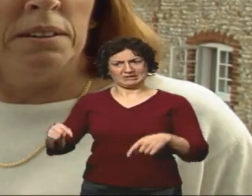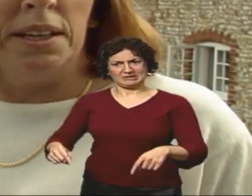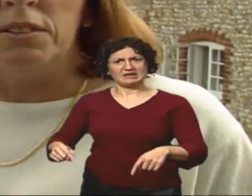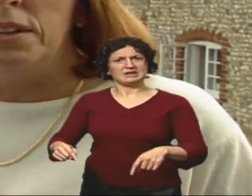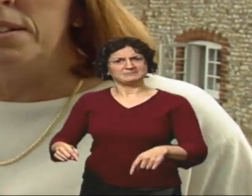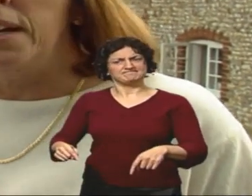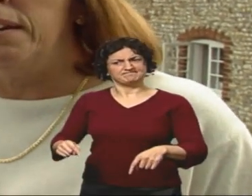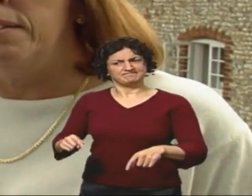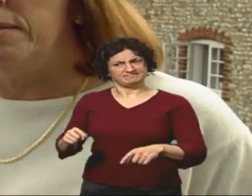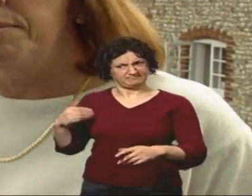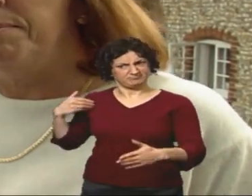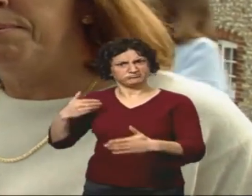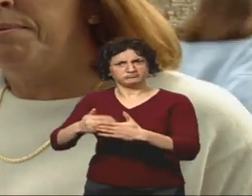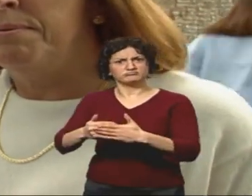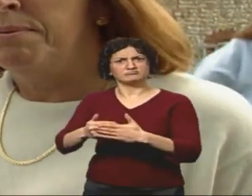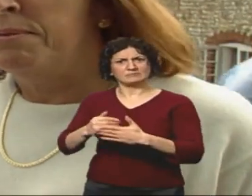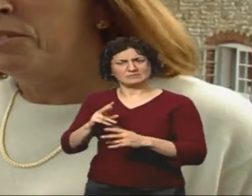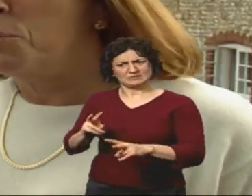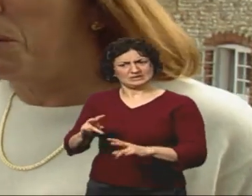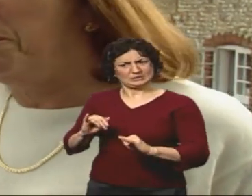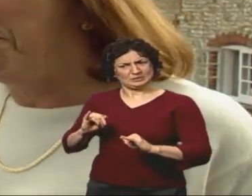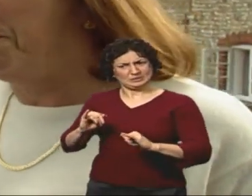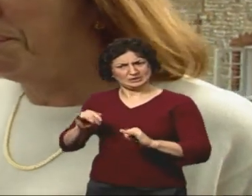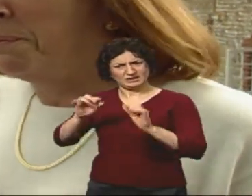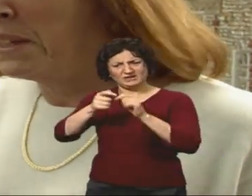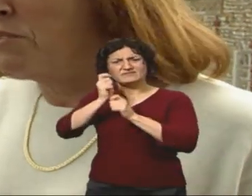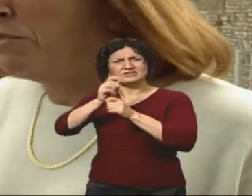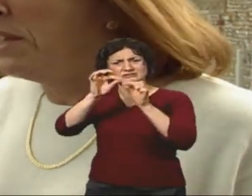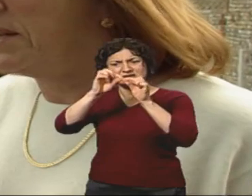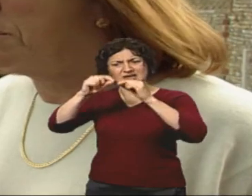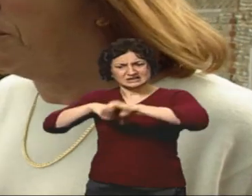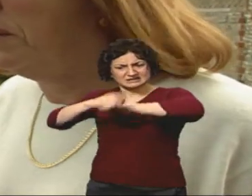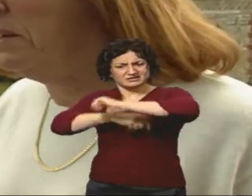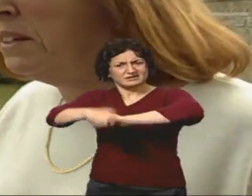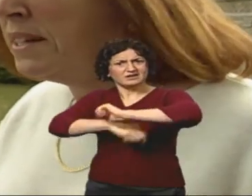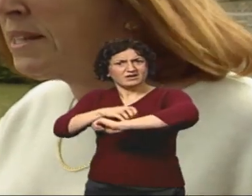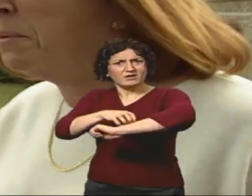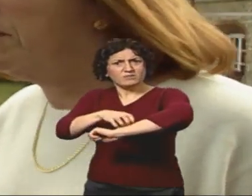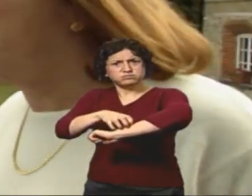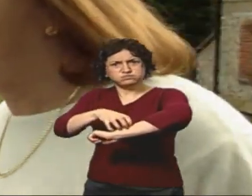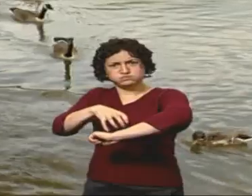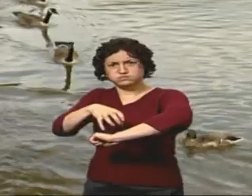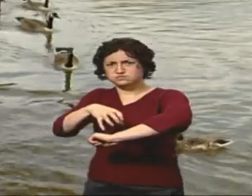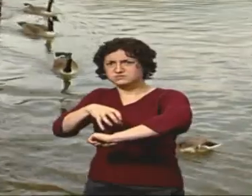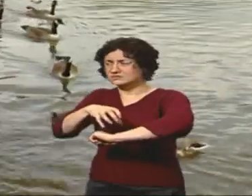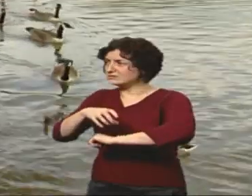twine, I think, around his leg. Just one. It's really swollen. It's coming